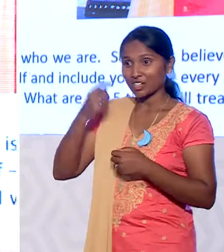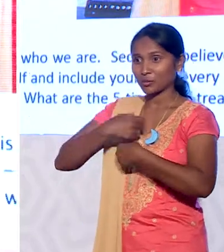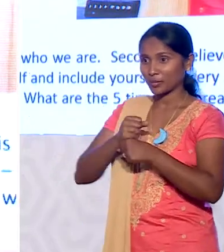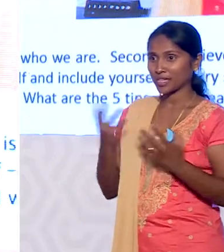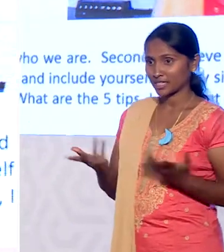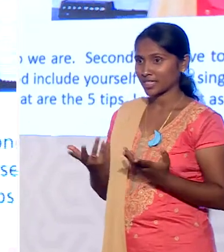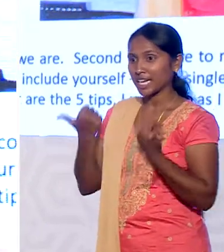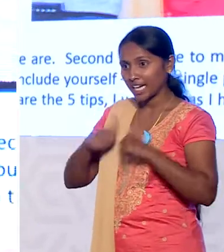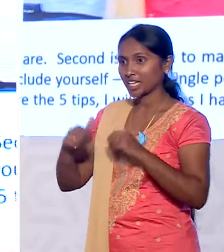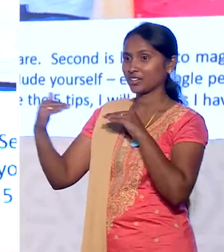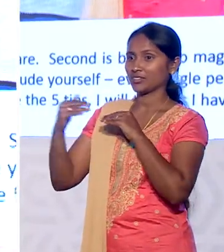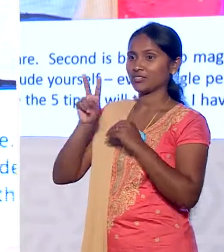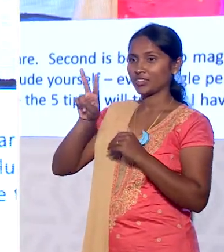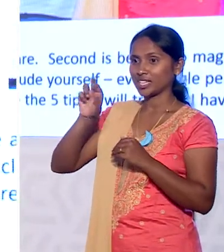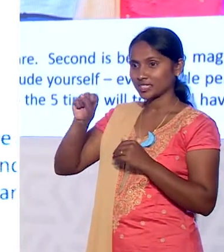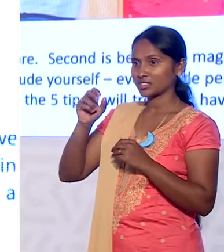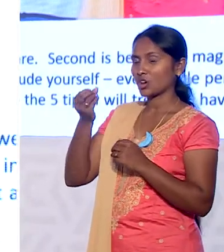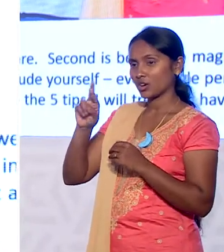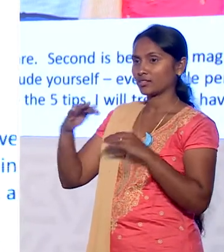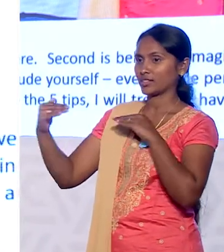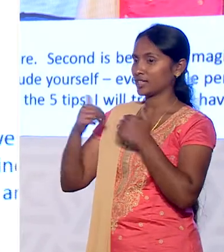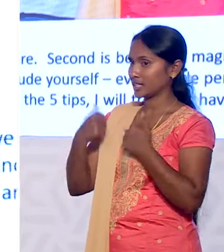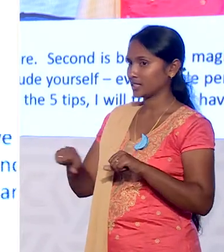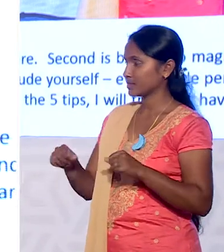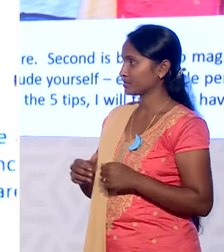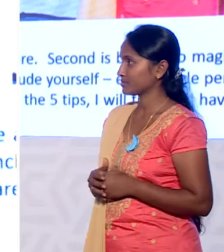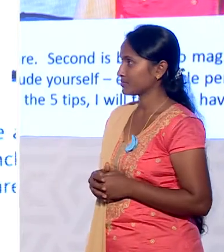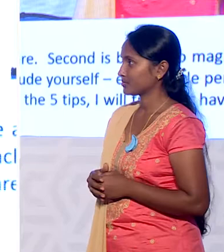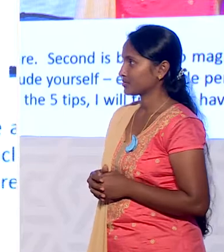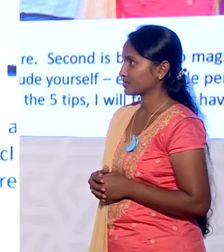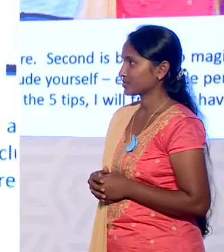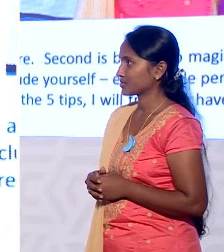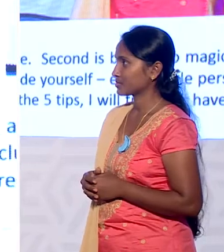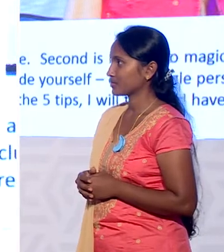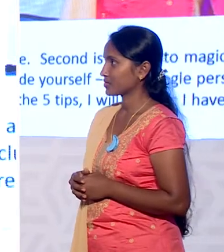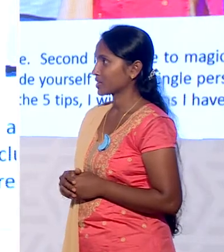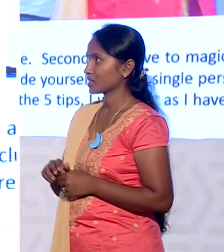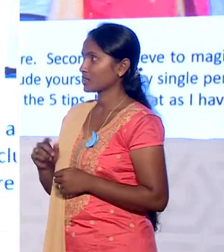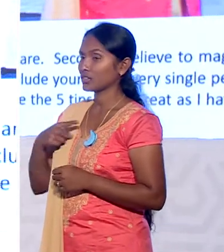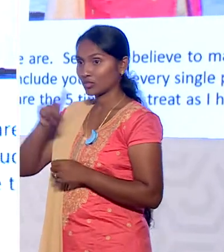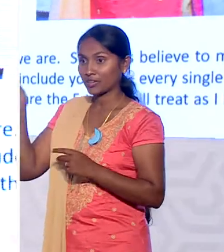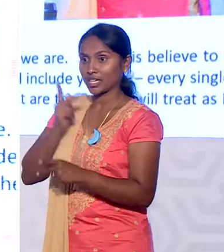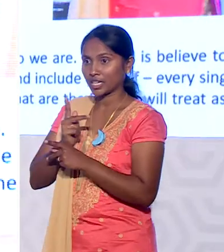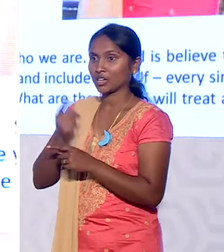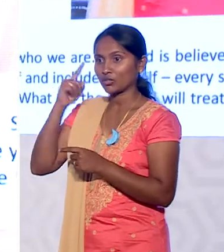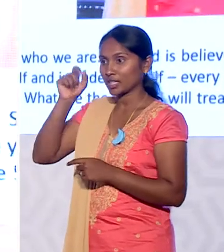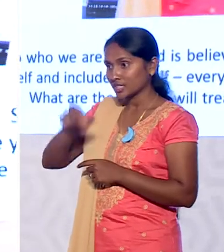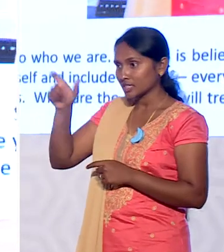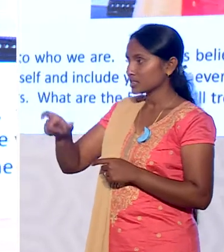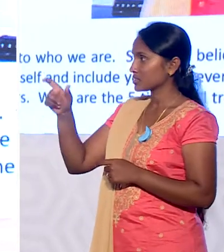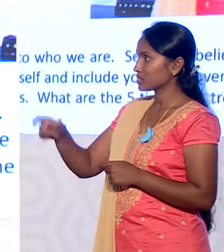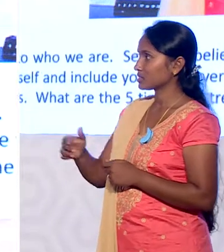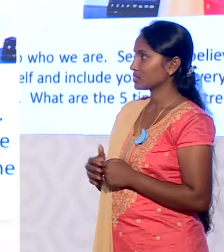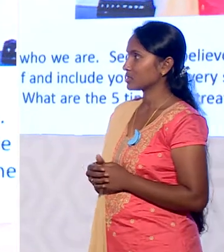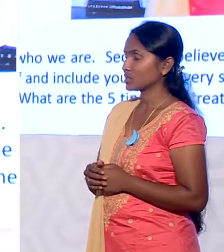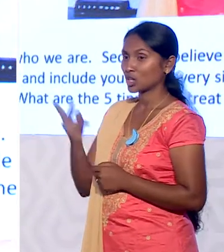us the same is that we're different. And yet we war over it. And we kill each other over it. And there are